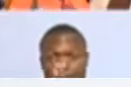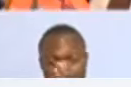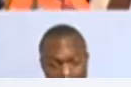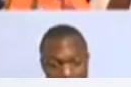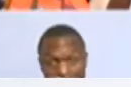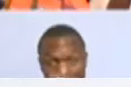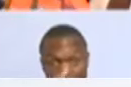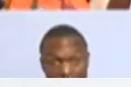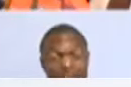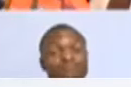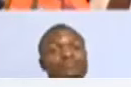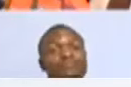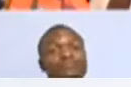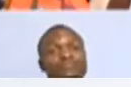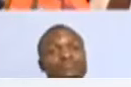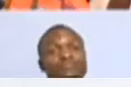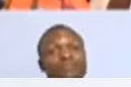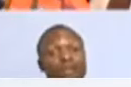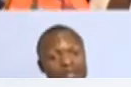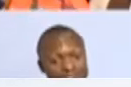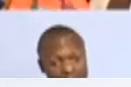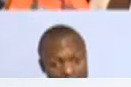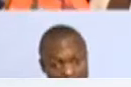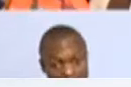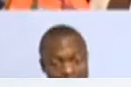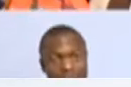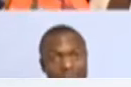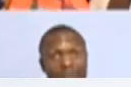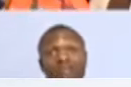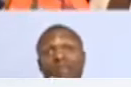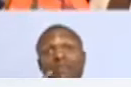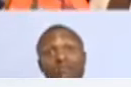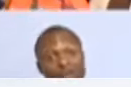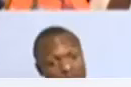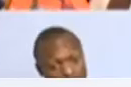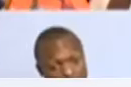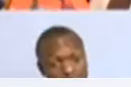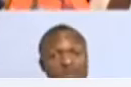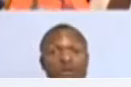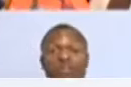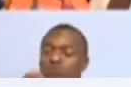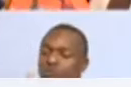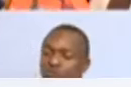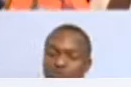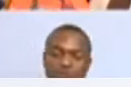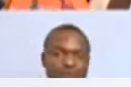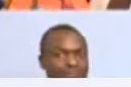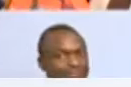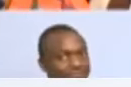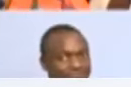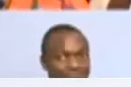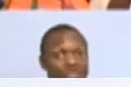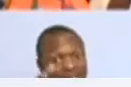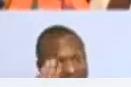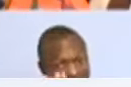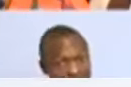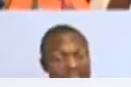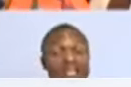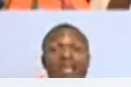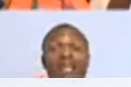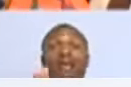Madam Speaker, citizens must continue to enjoy their basic rights.